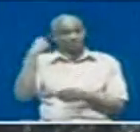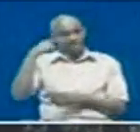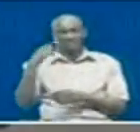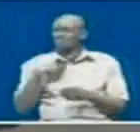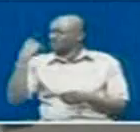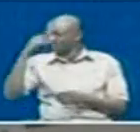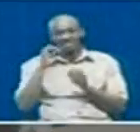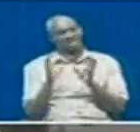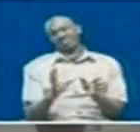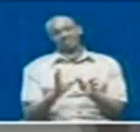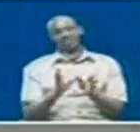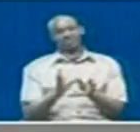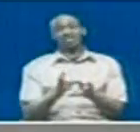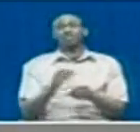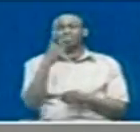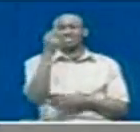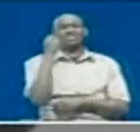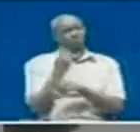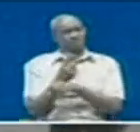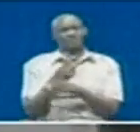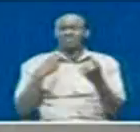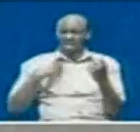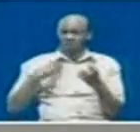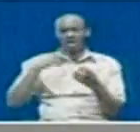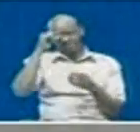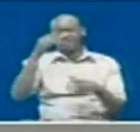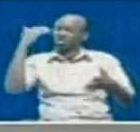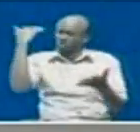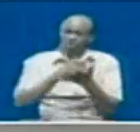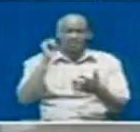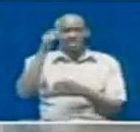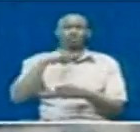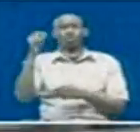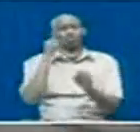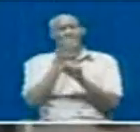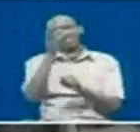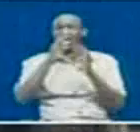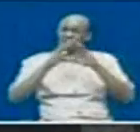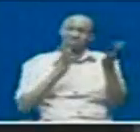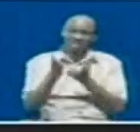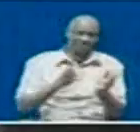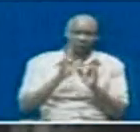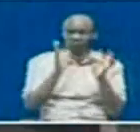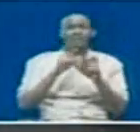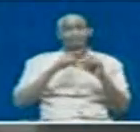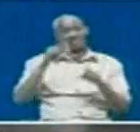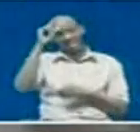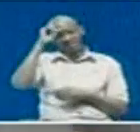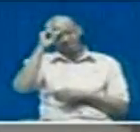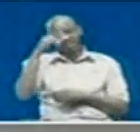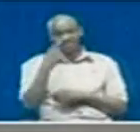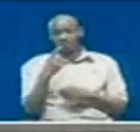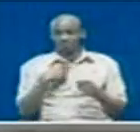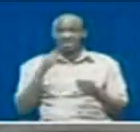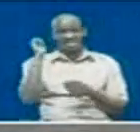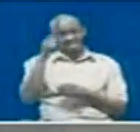sina wazimu. In 2012, the government banned Kenyans from going to the Middle East to work as housemaids. However, the government does permit